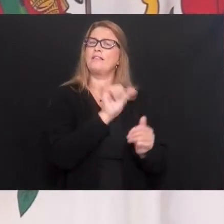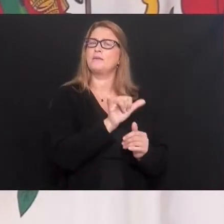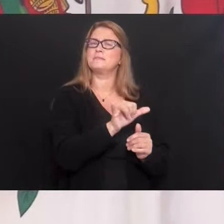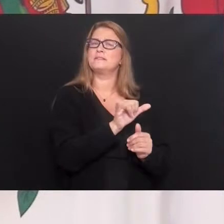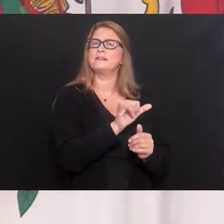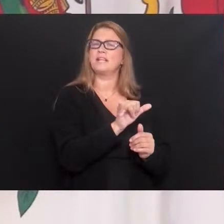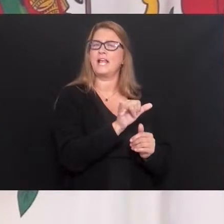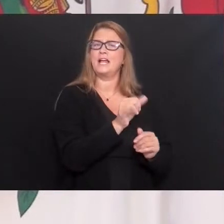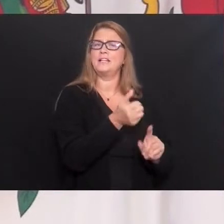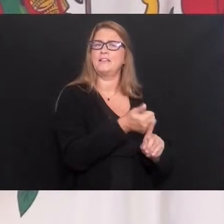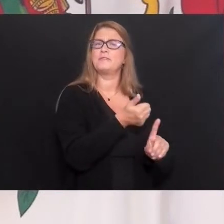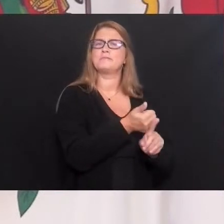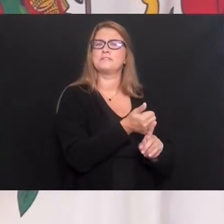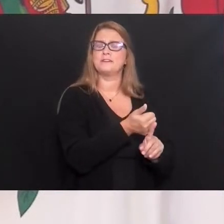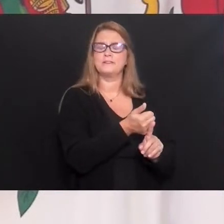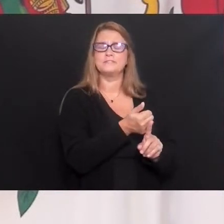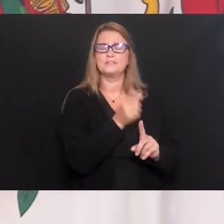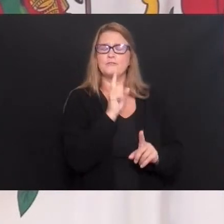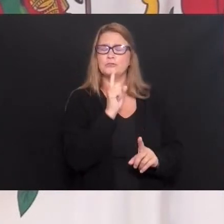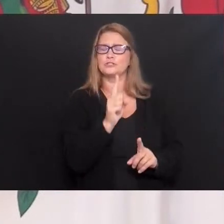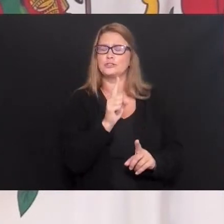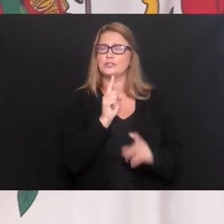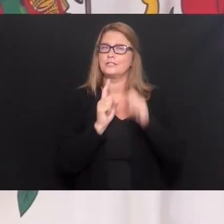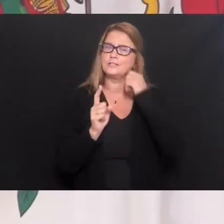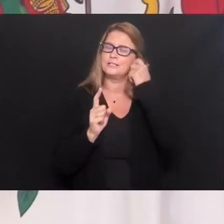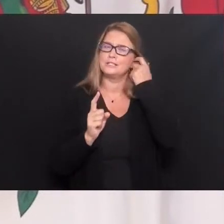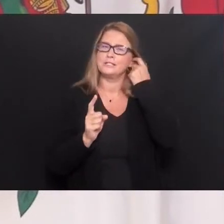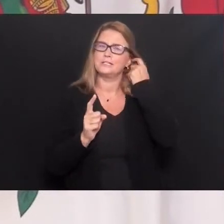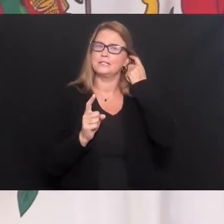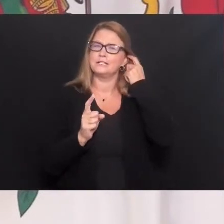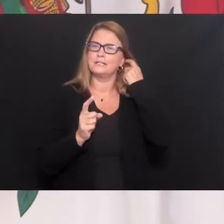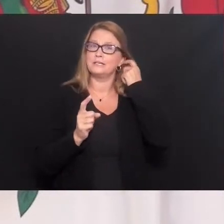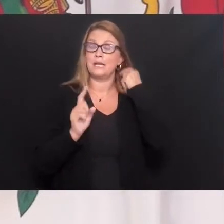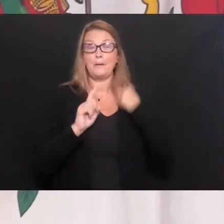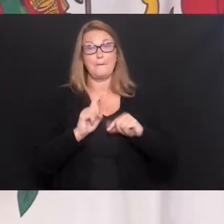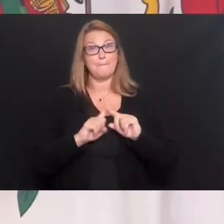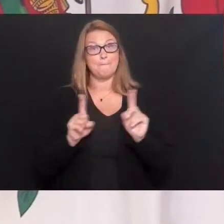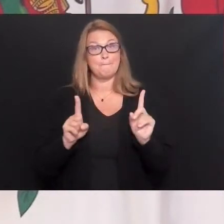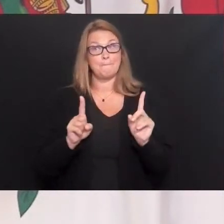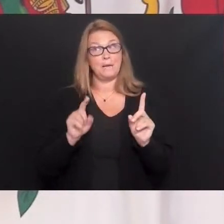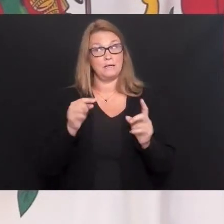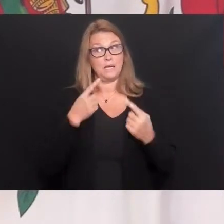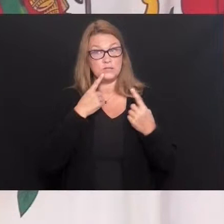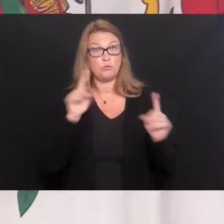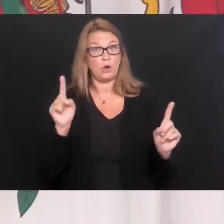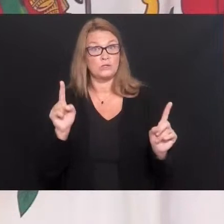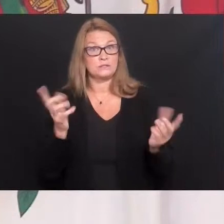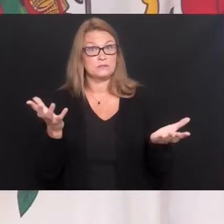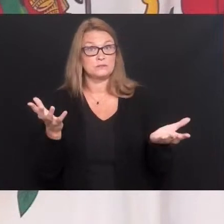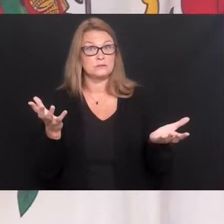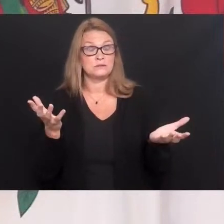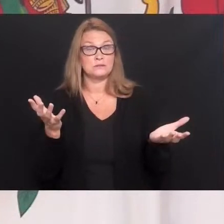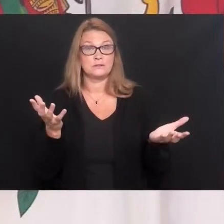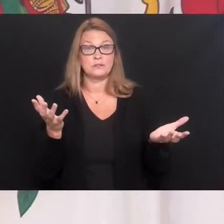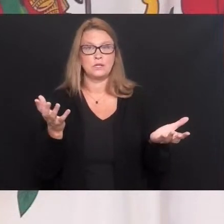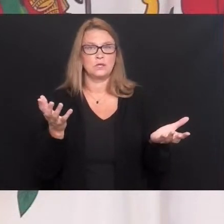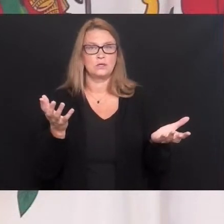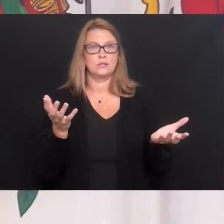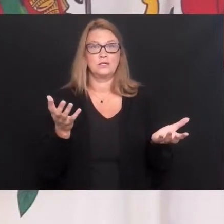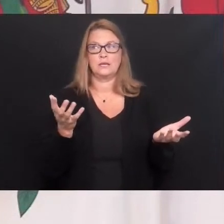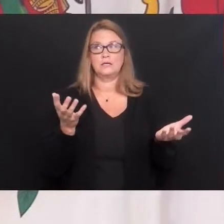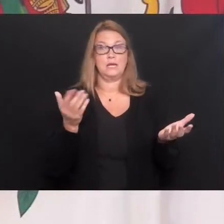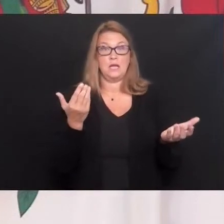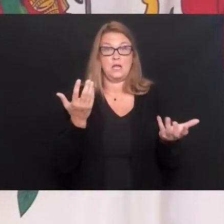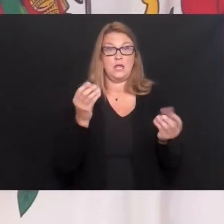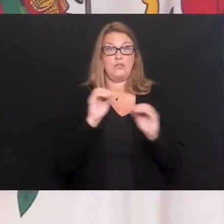vaccinated because we're really pumping this and really working it this way. The bottom line is it's worked. I mean, we don't need to rehash that in any